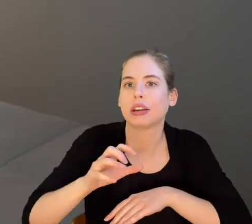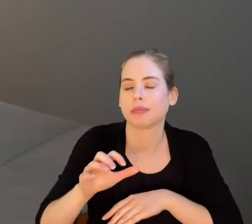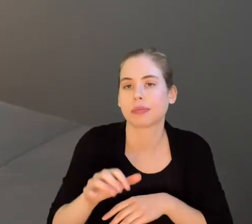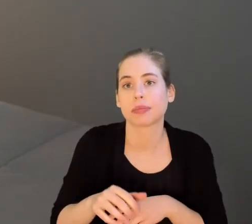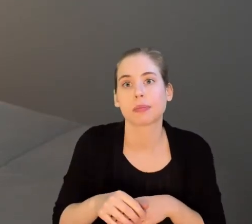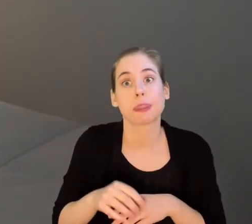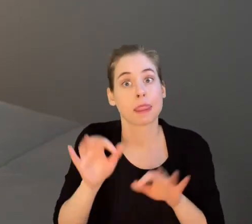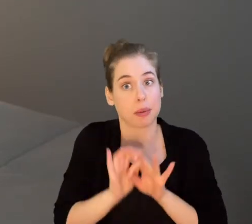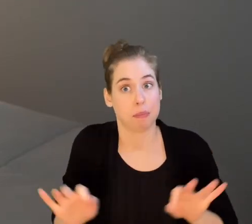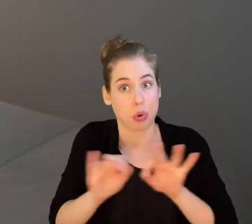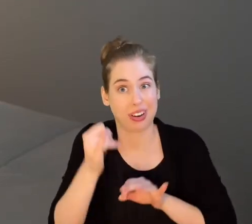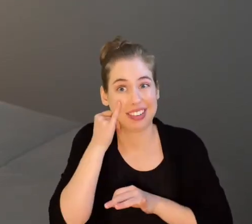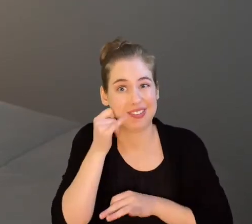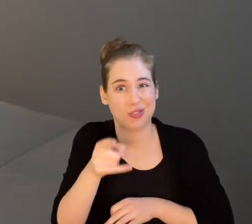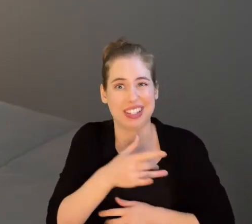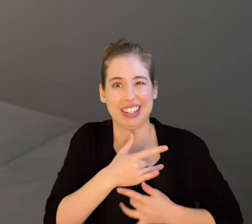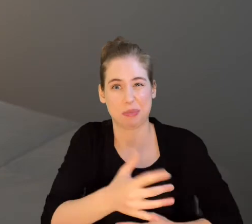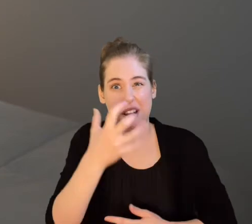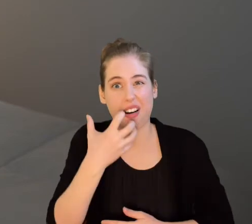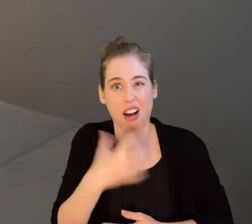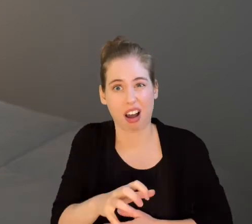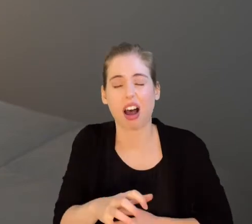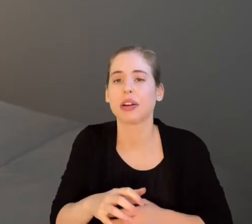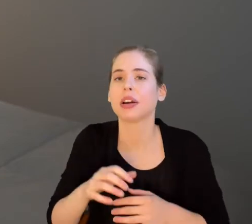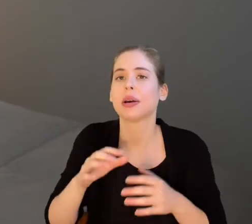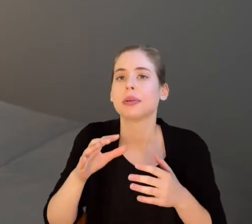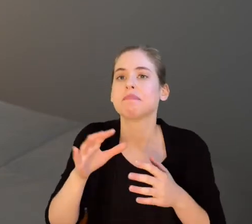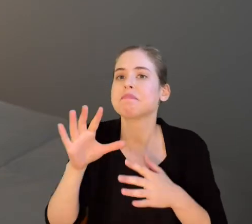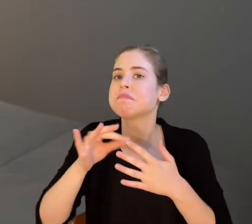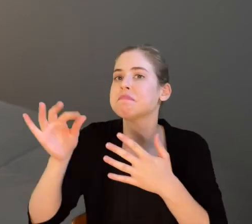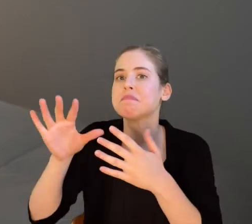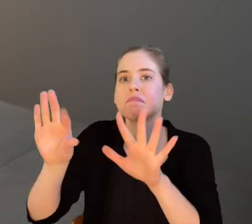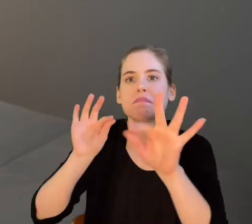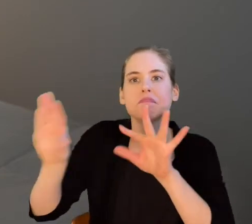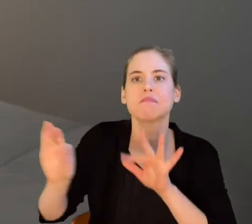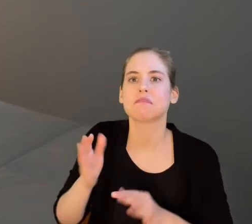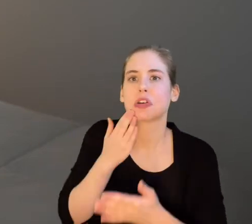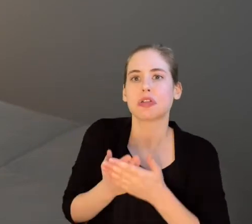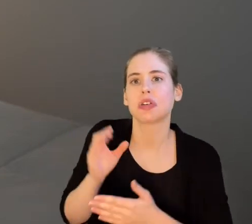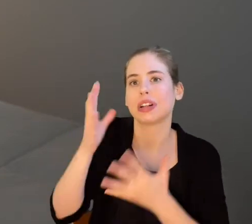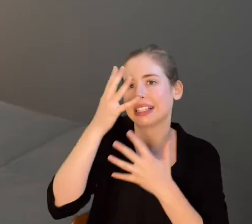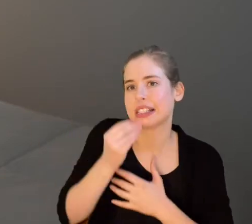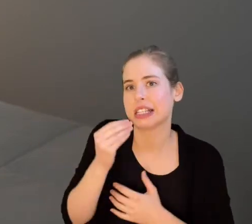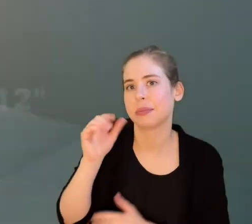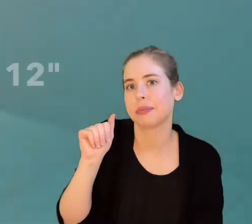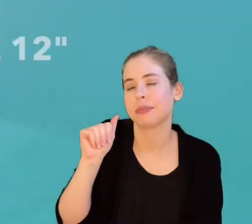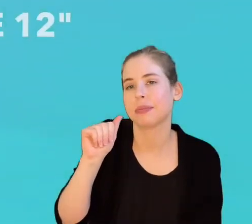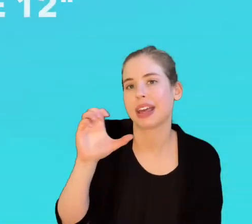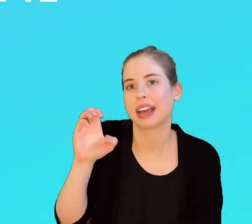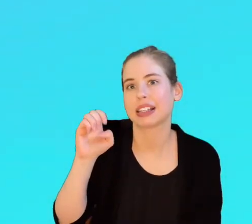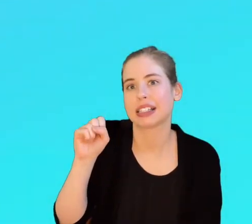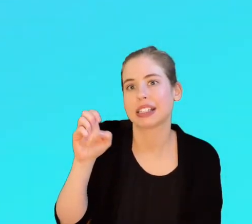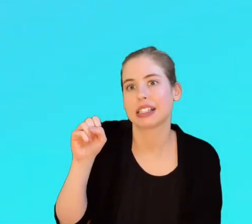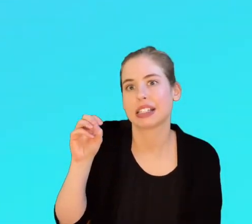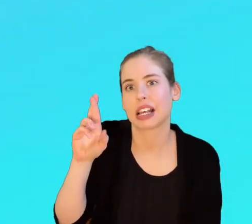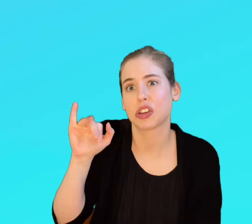pyjamas. You can also visit our website aslreviews.com where we'll have an article on our best cooling accessories.